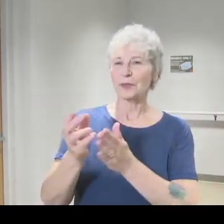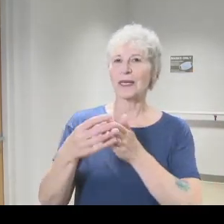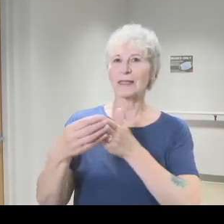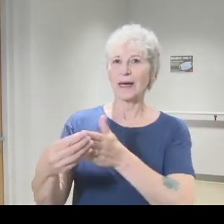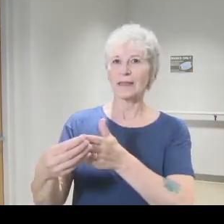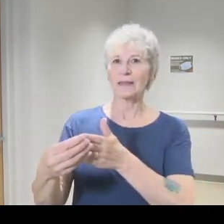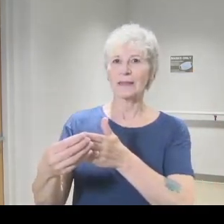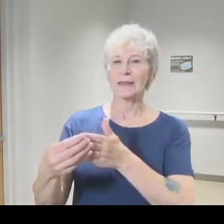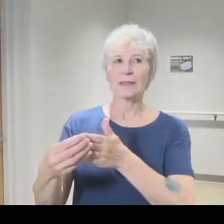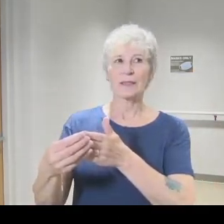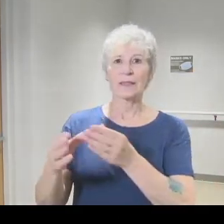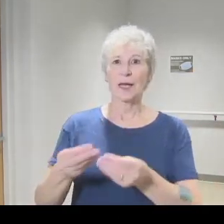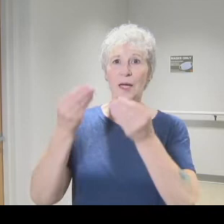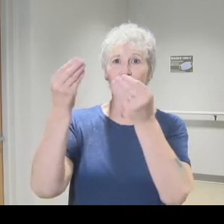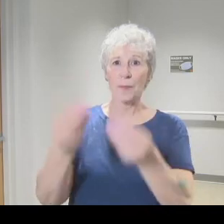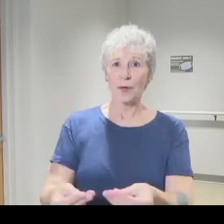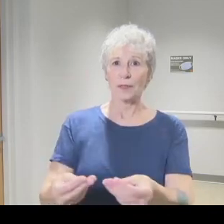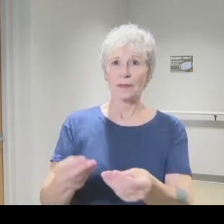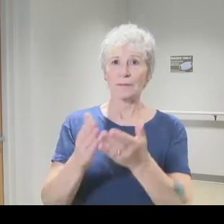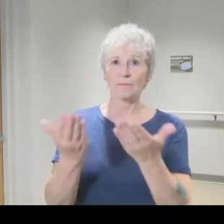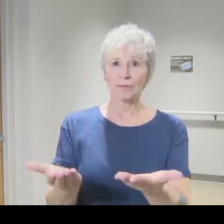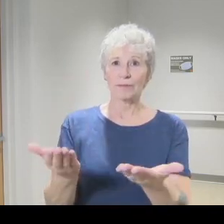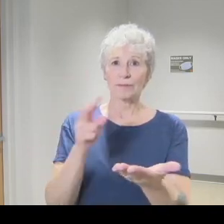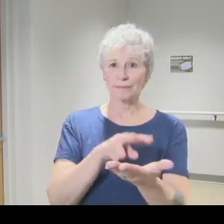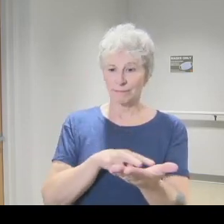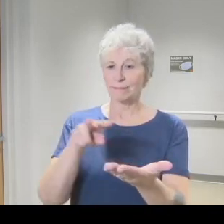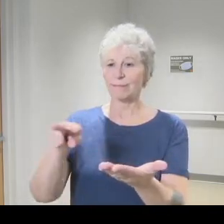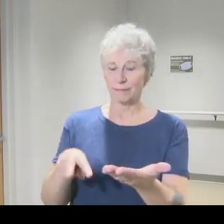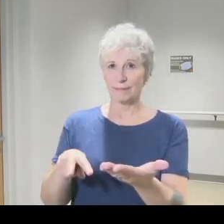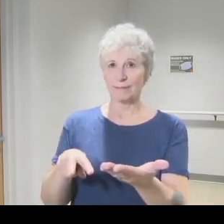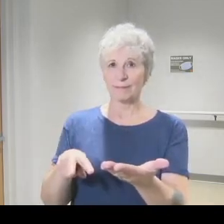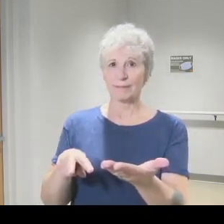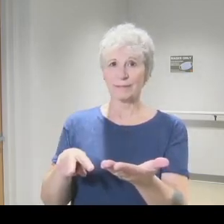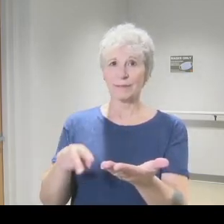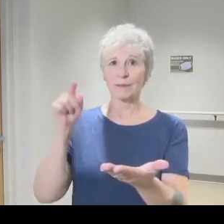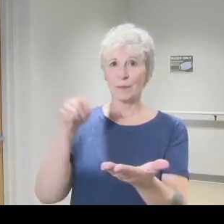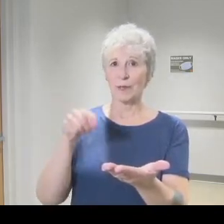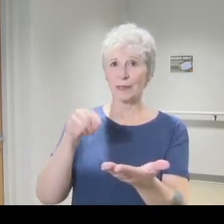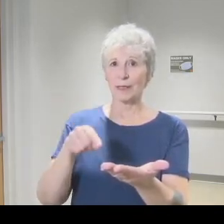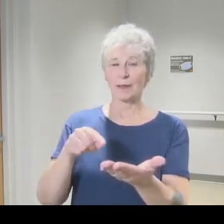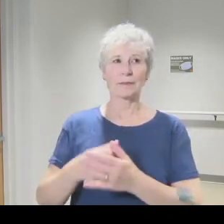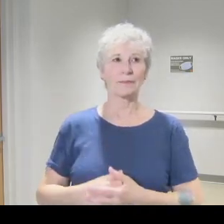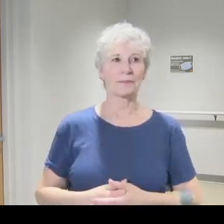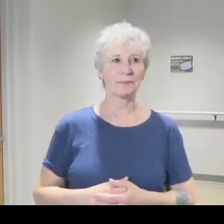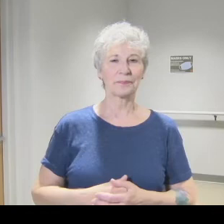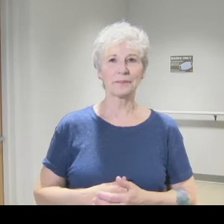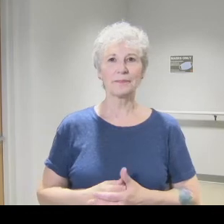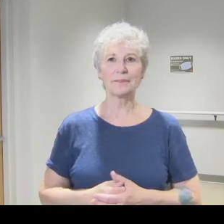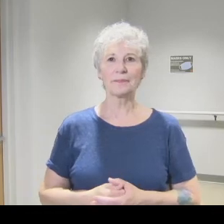he's placed right in front of us. The Bible. Mine's waterproof, kind of.